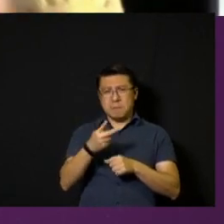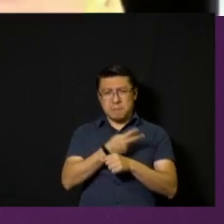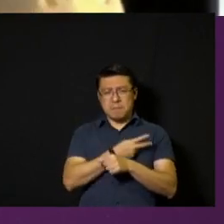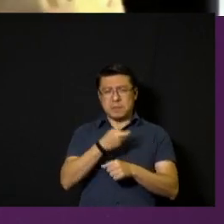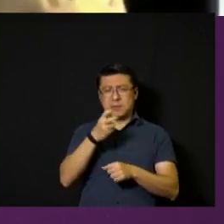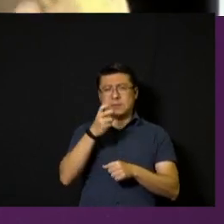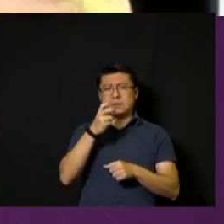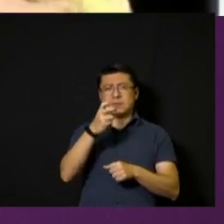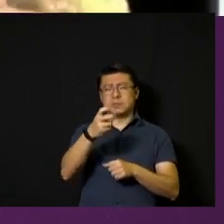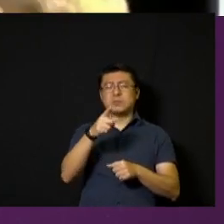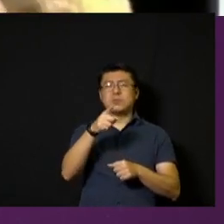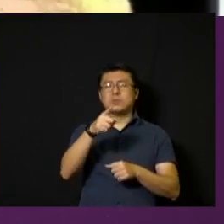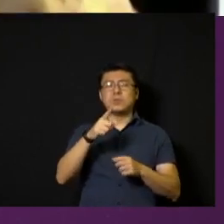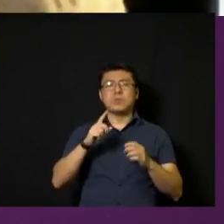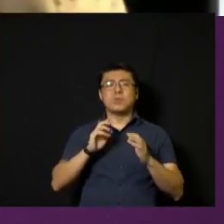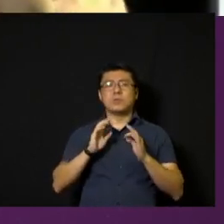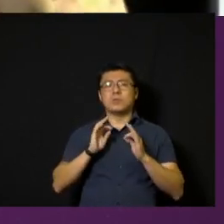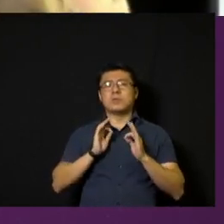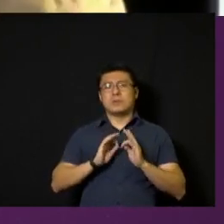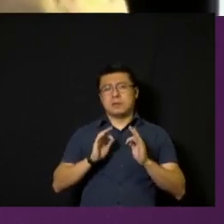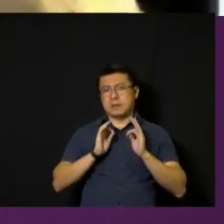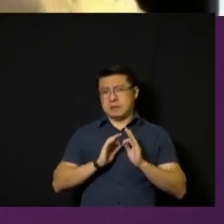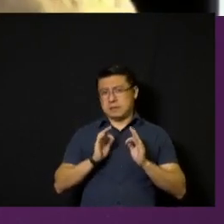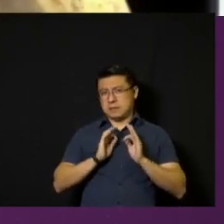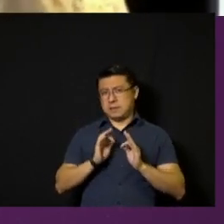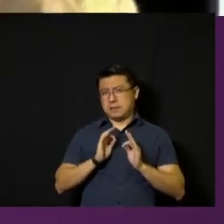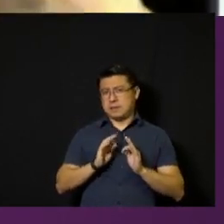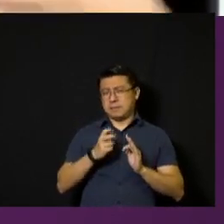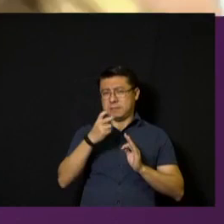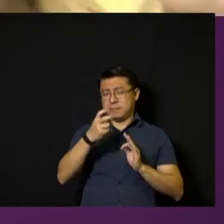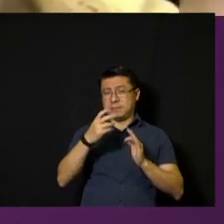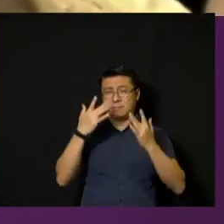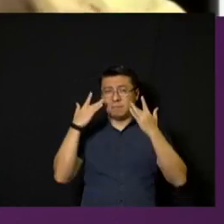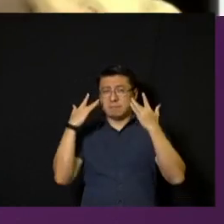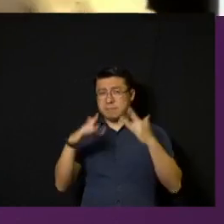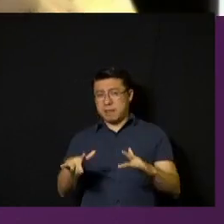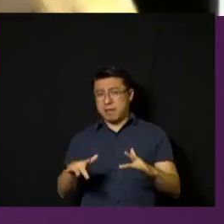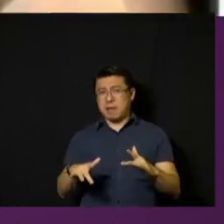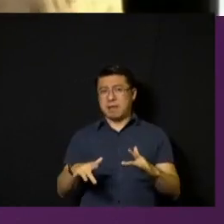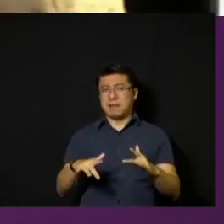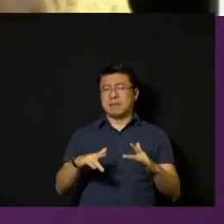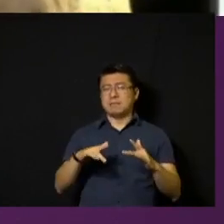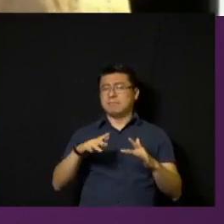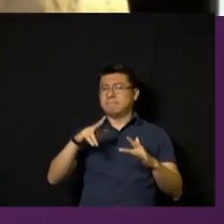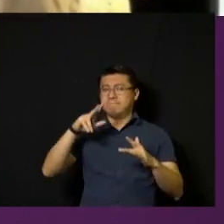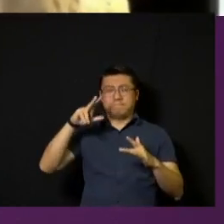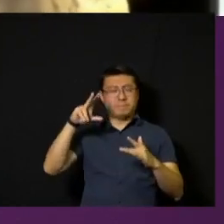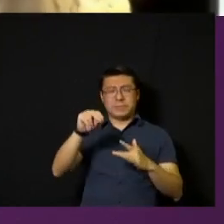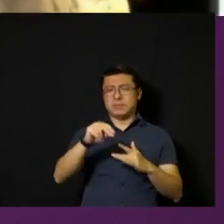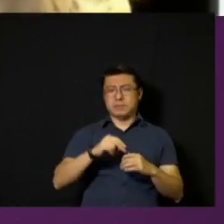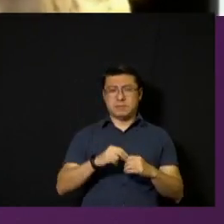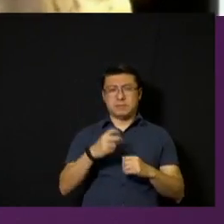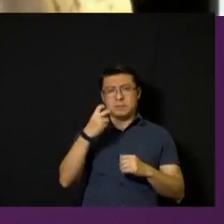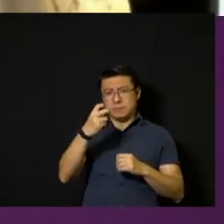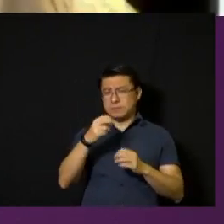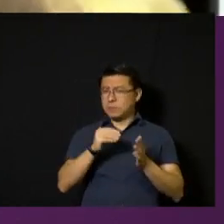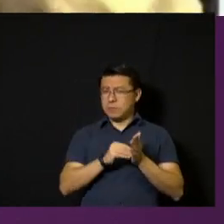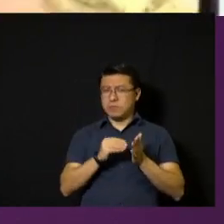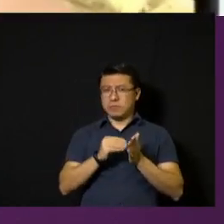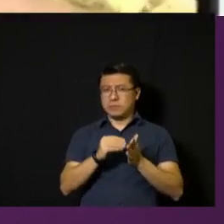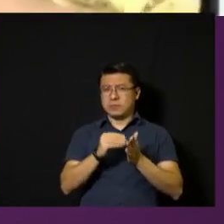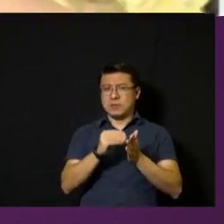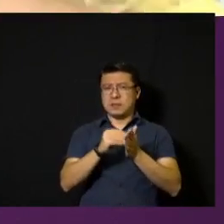don't let this to let go, to stop